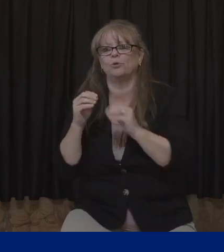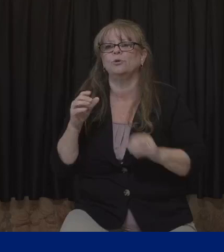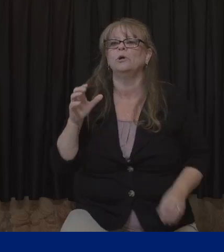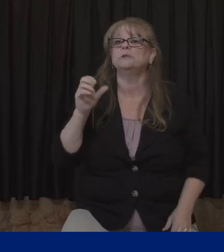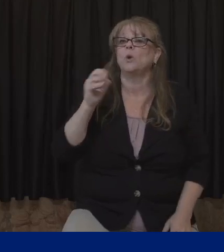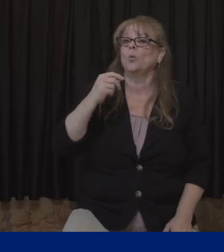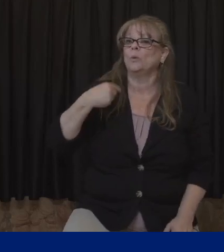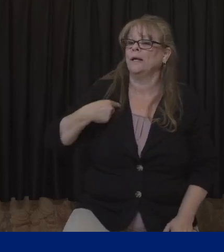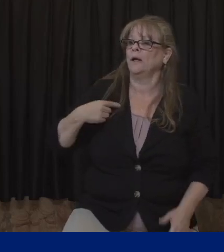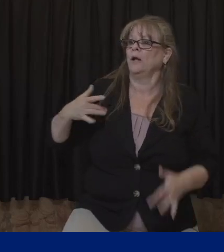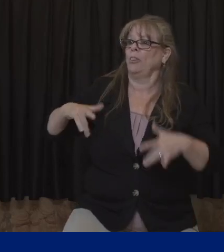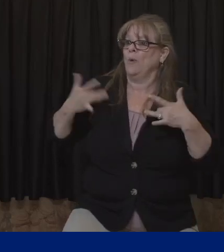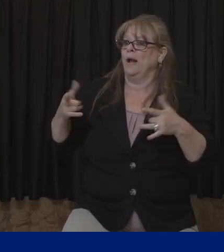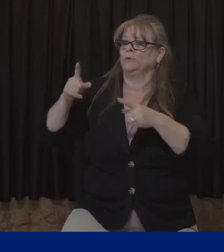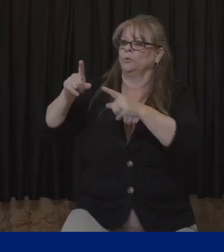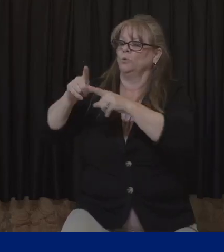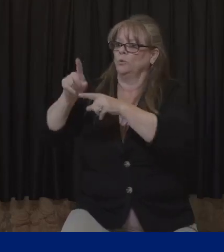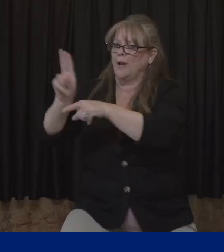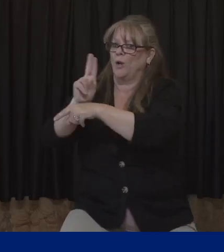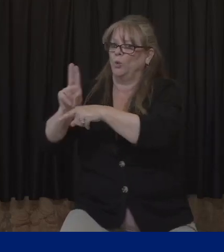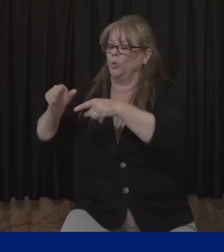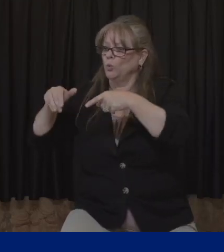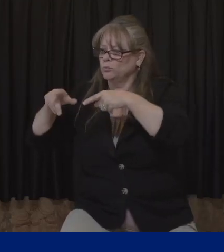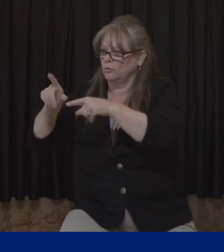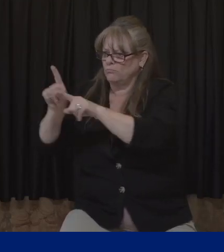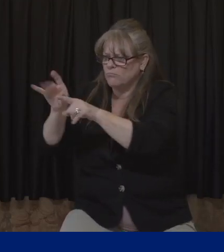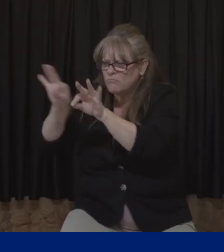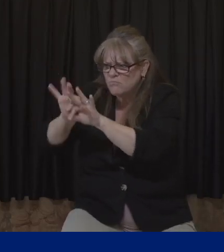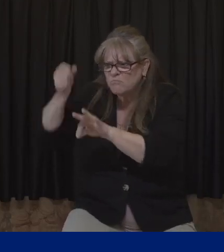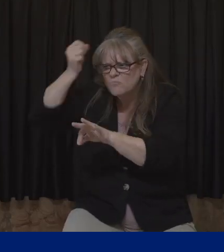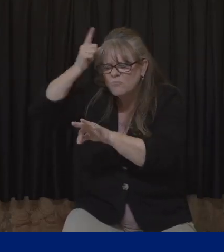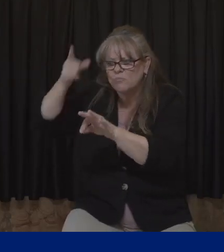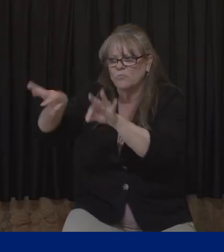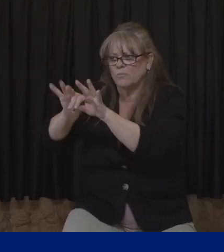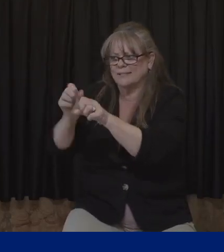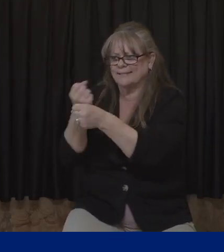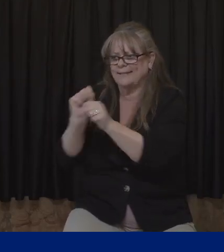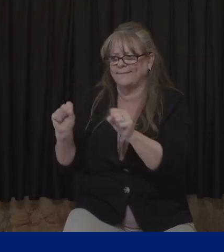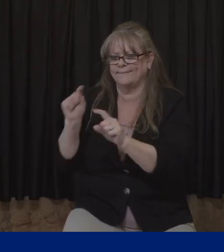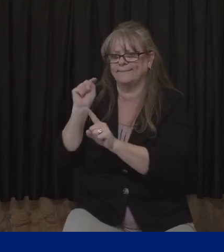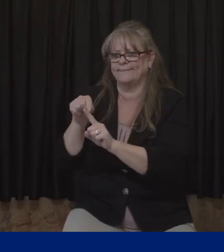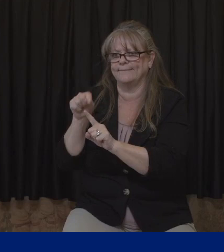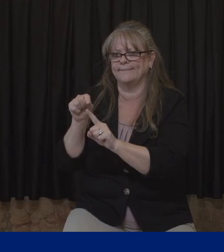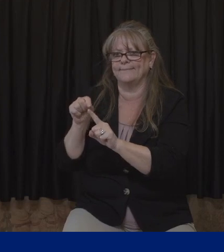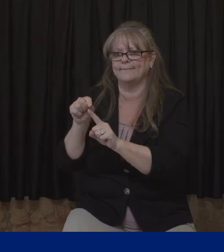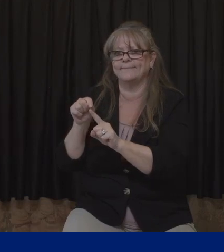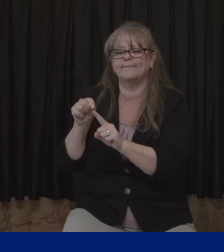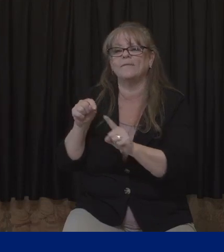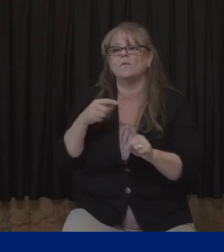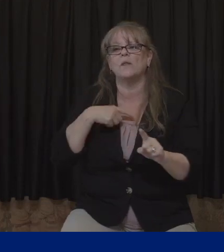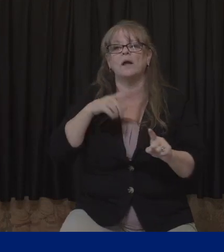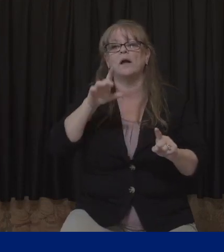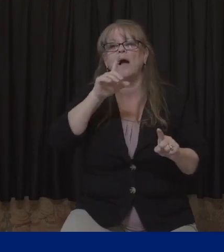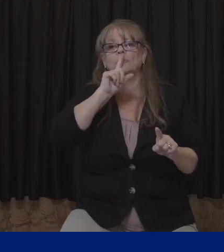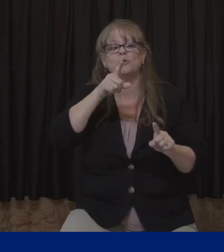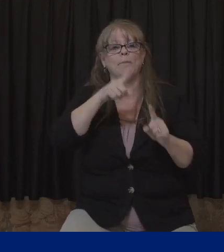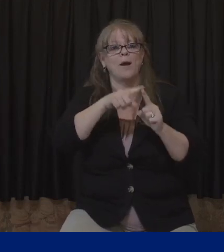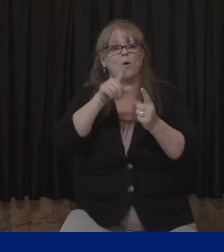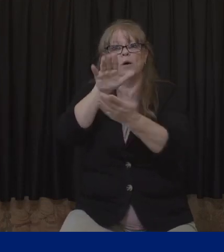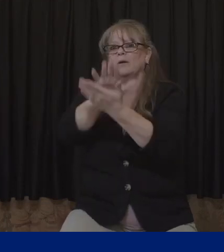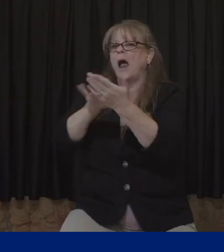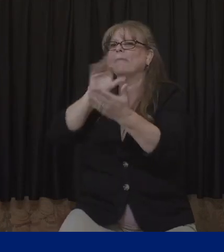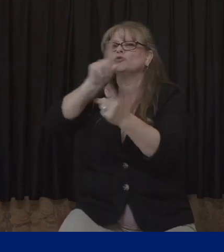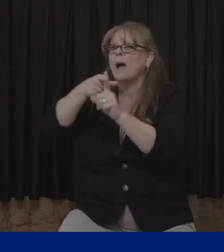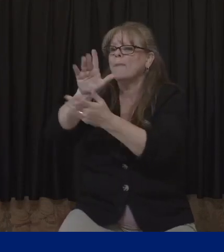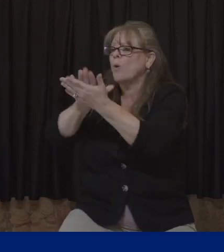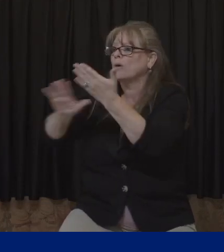and capacity in a safe way here in Colorado. And then we didn't get into higher ed, but the institutions of higher education are beginning some